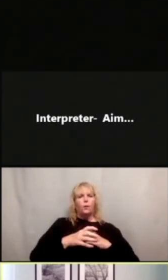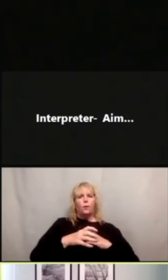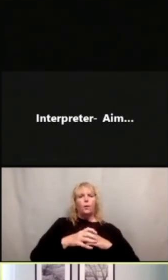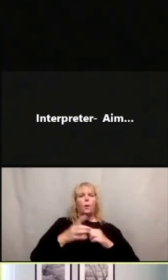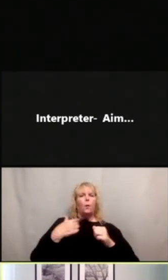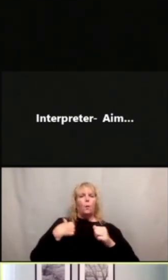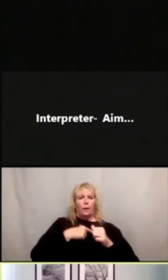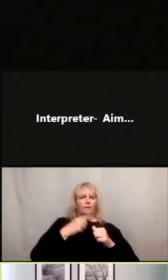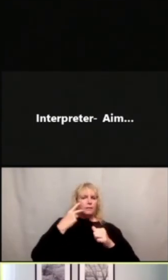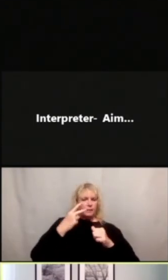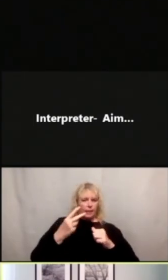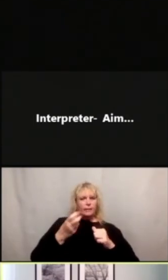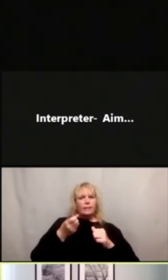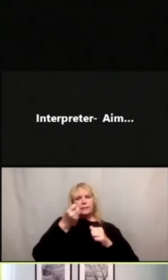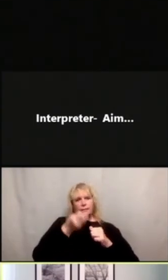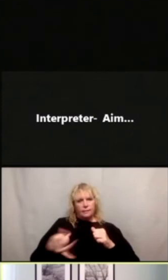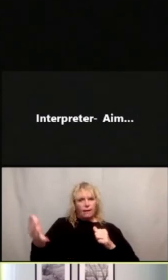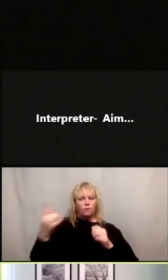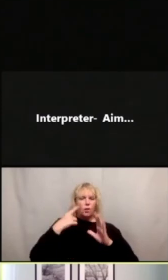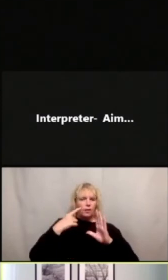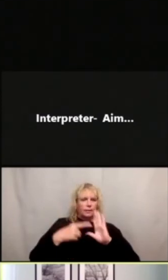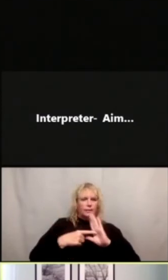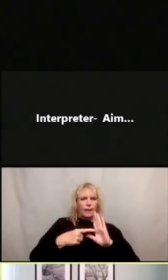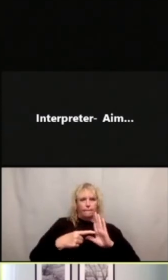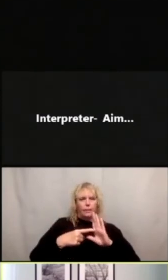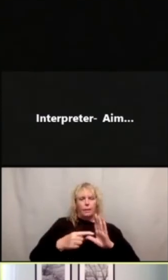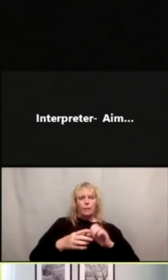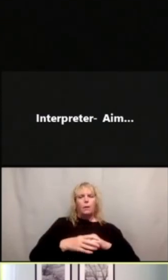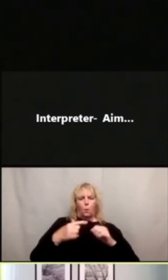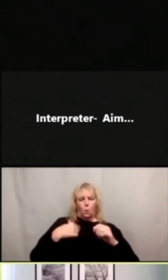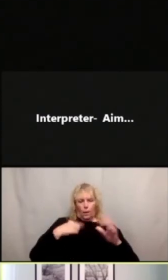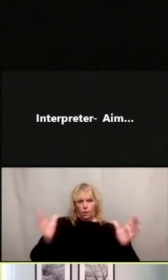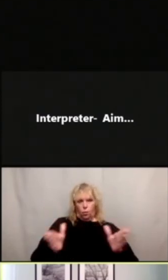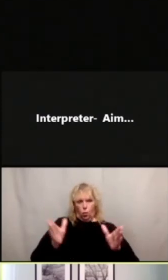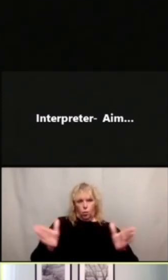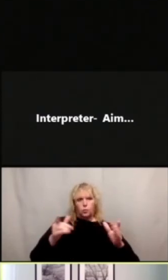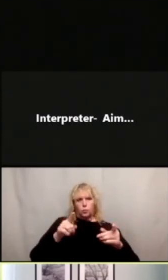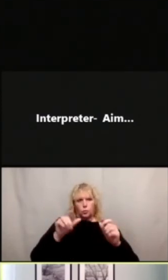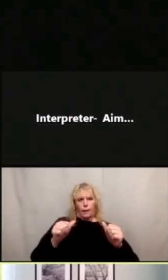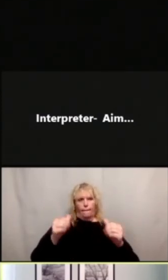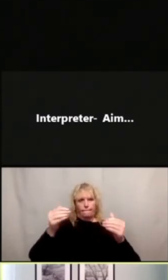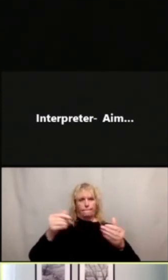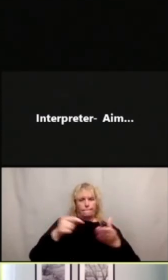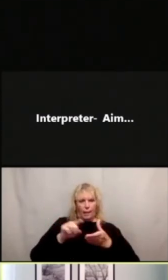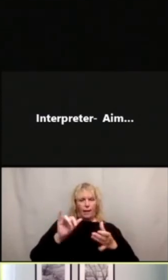have seen several examples of that. We really encourage you to pay if possible, but what a